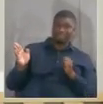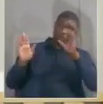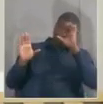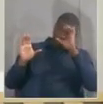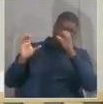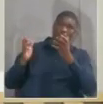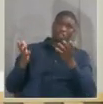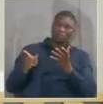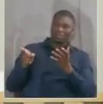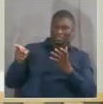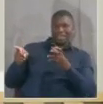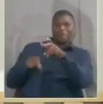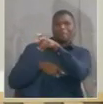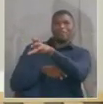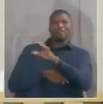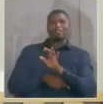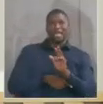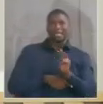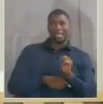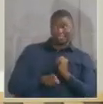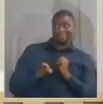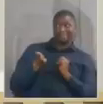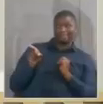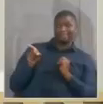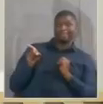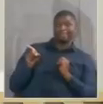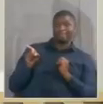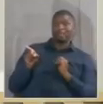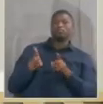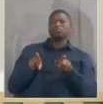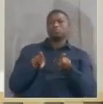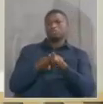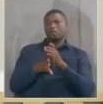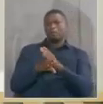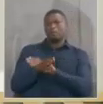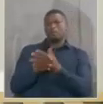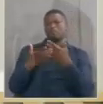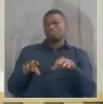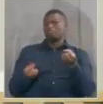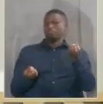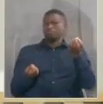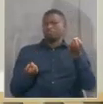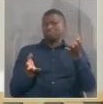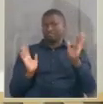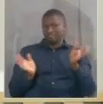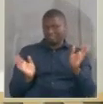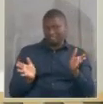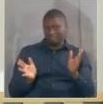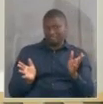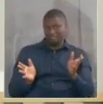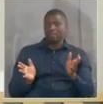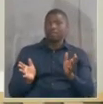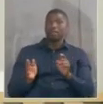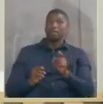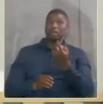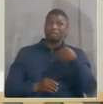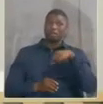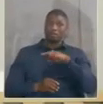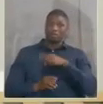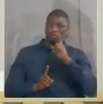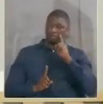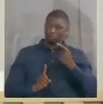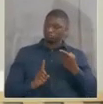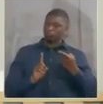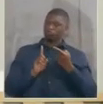focusing in the province of KwaZulu-Natal. Of course, then, as I've hinted earlier on, that the mandate of the